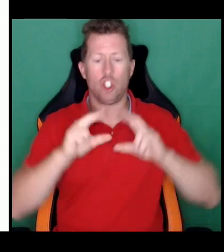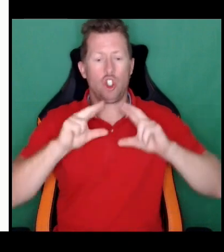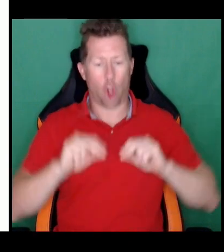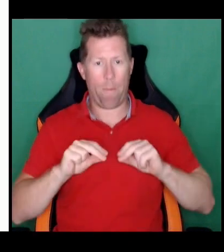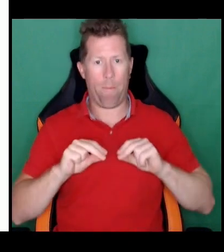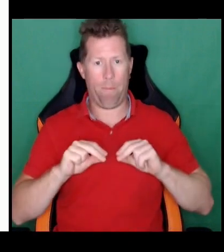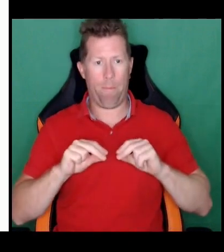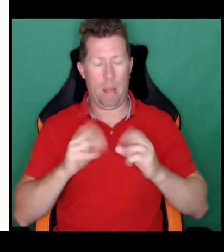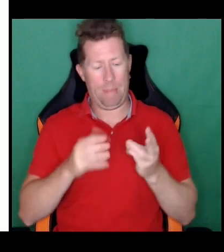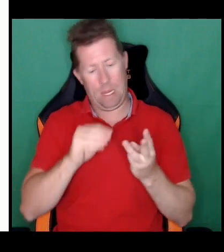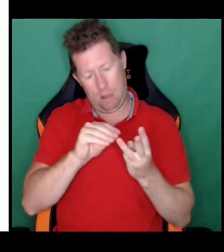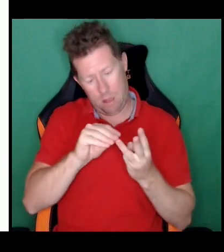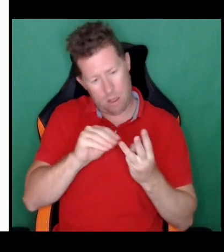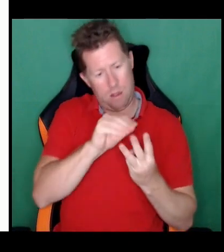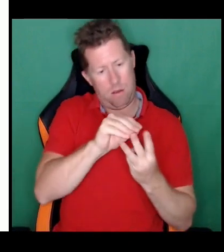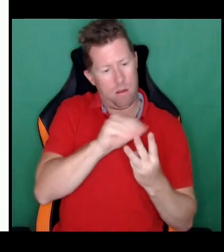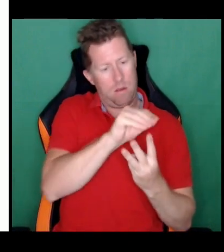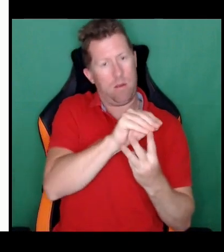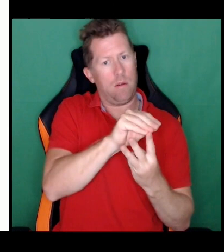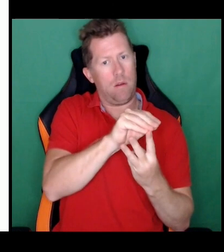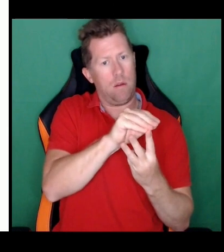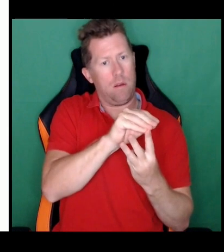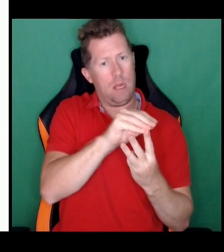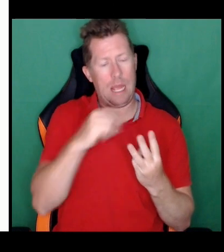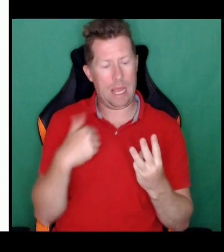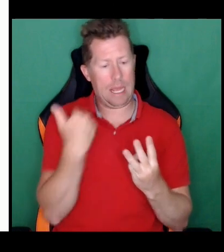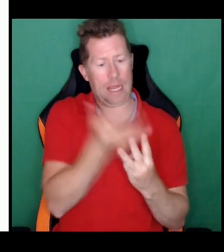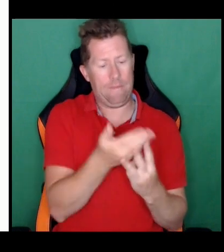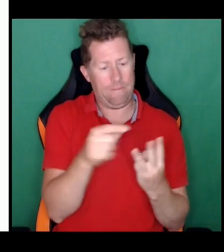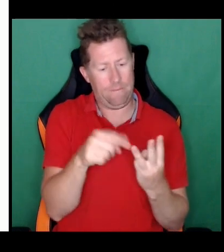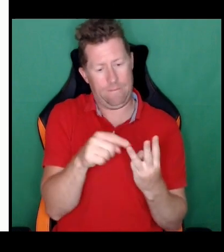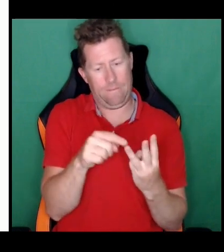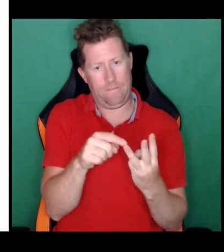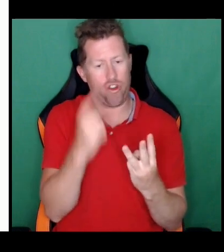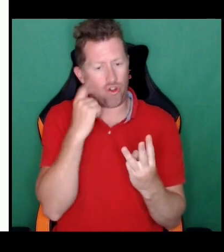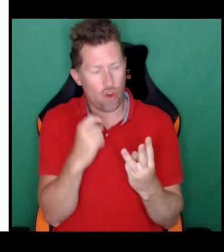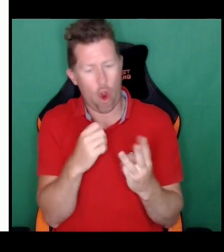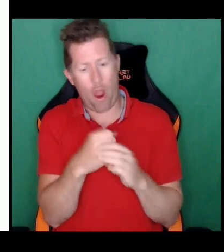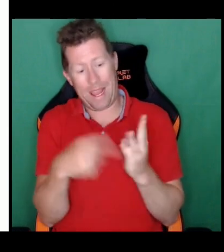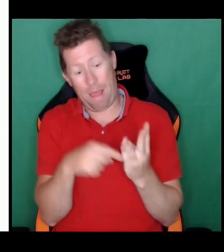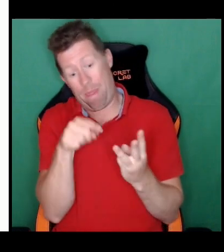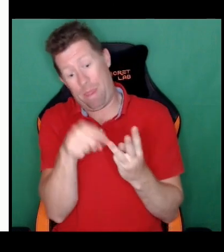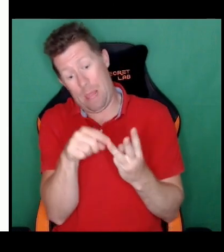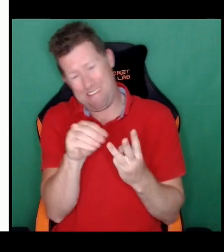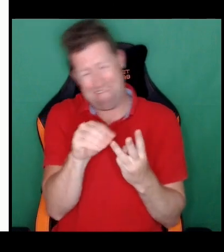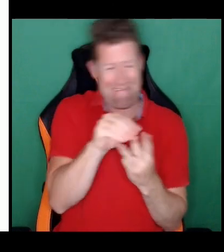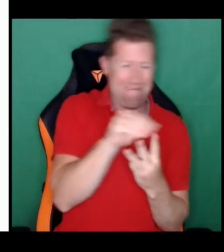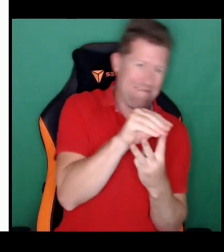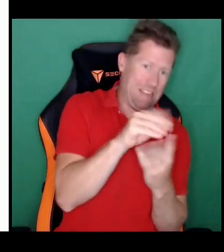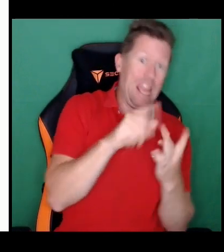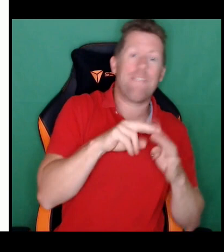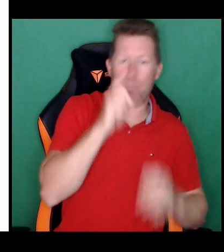bud and arm them with the same set of beliefs and attitudes that our uninteresteds and particularly our rejectors